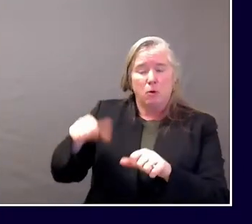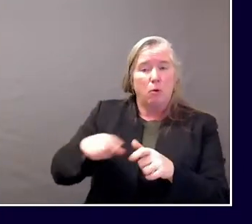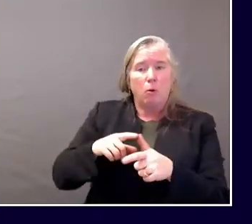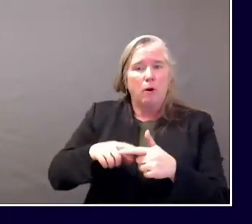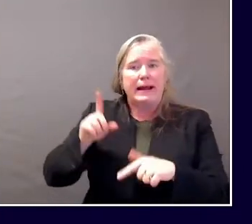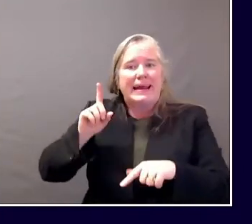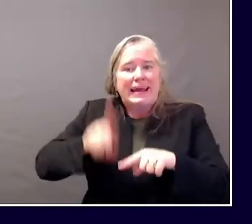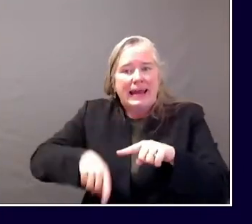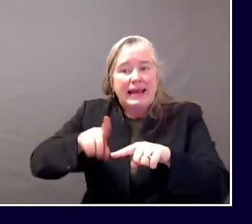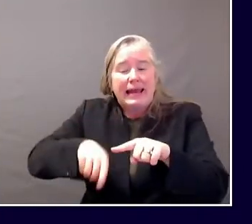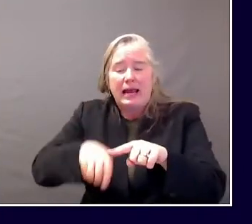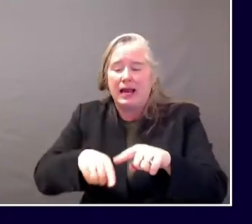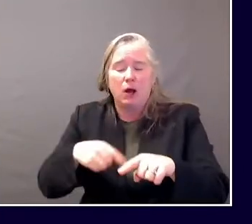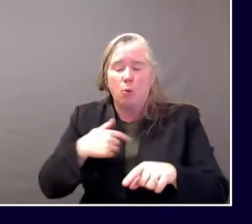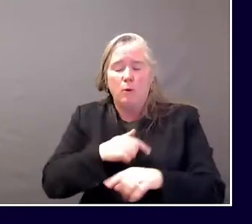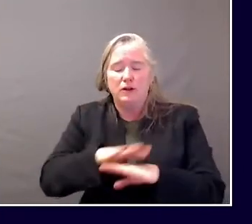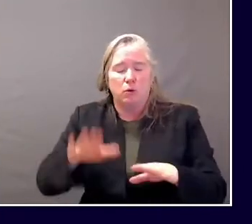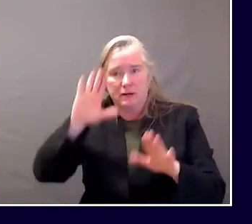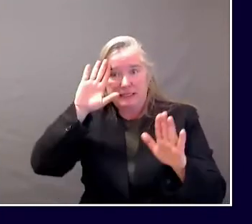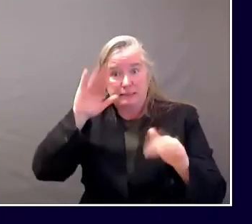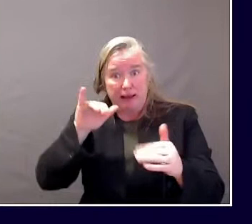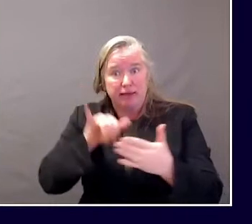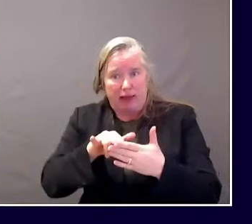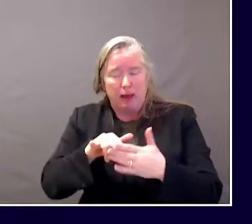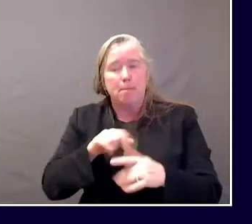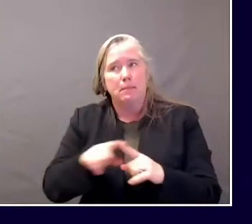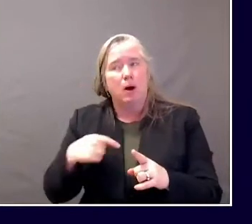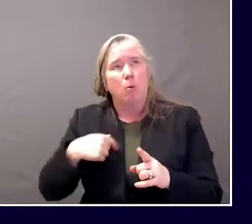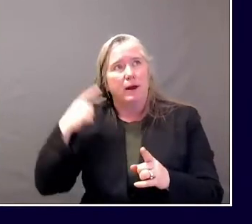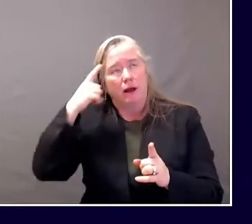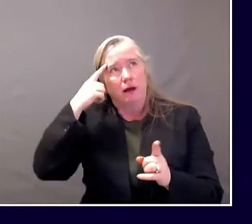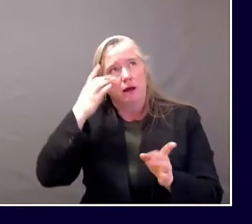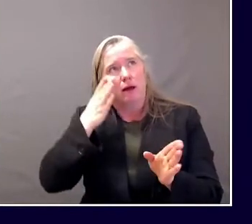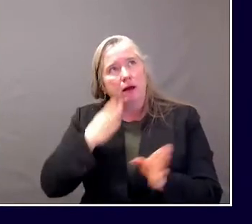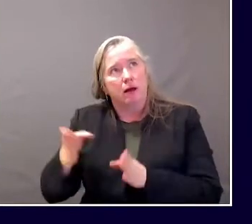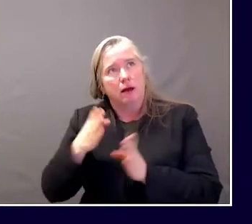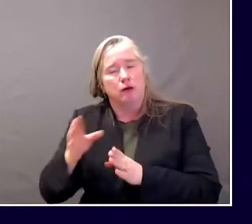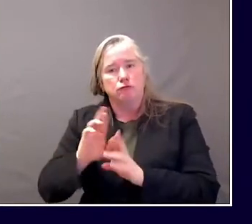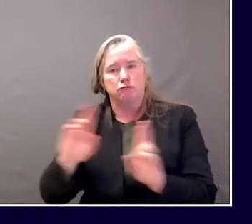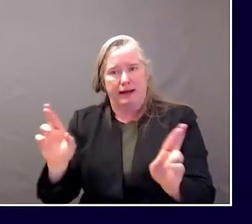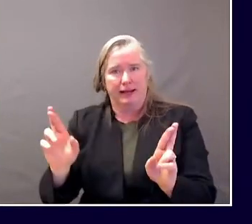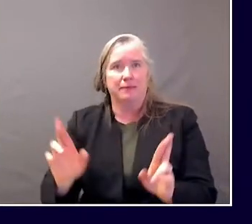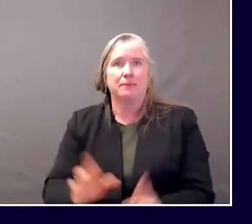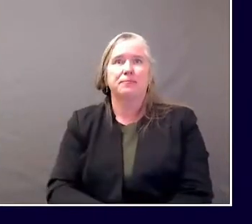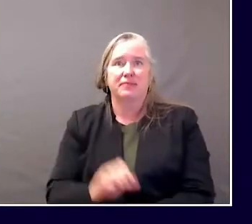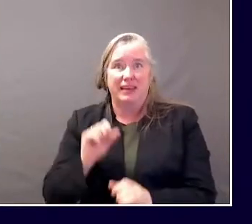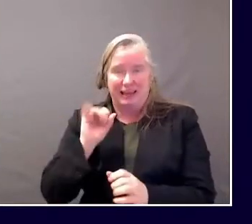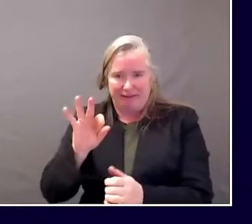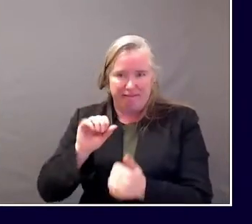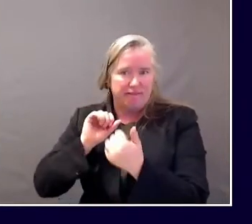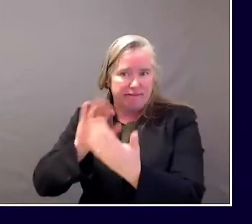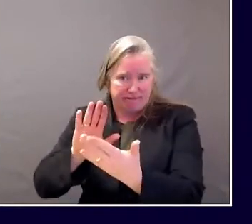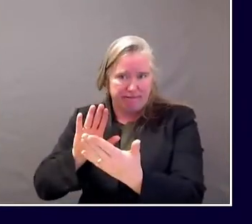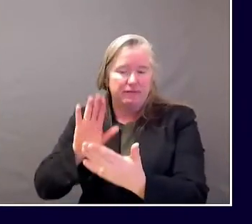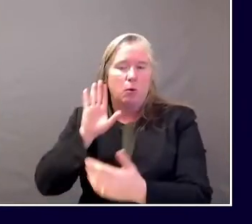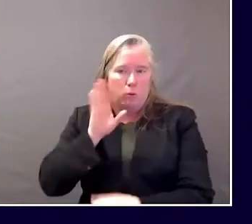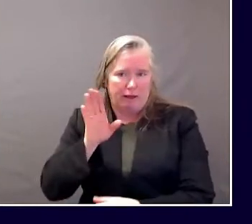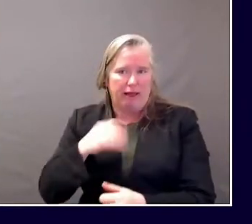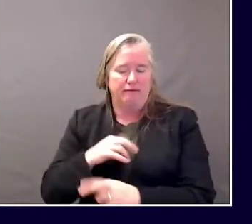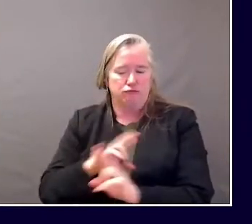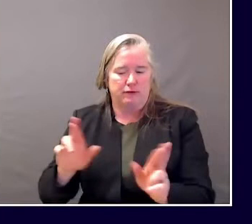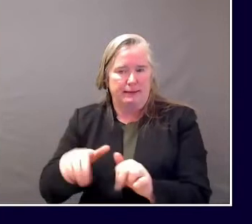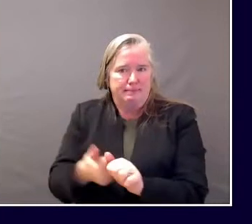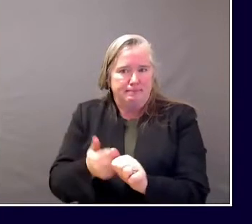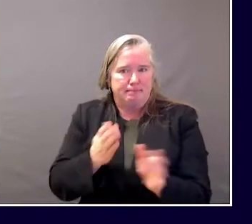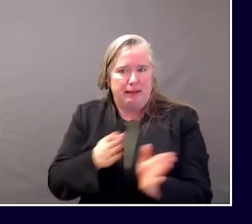getting that vulnerable group and that population vaccinated. Thank you. And just as a follow-up to that, are there any areas